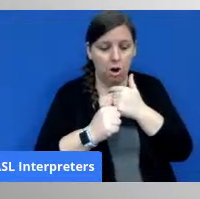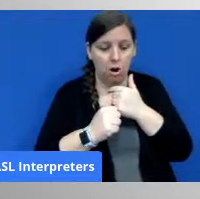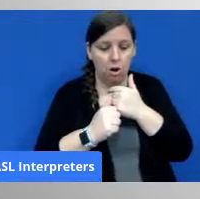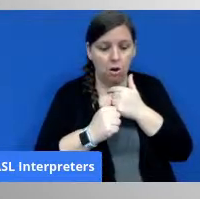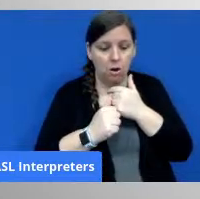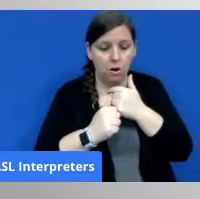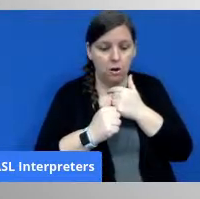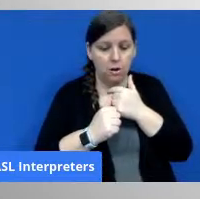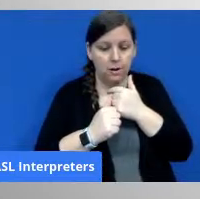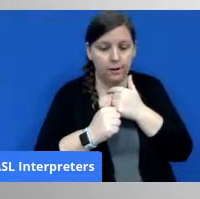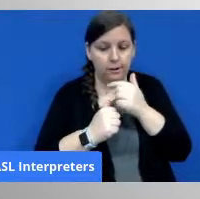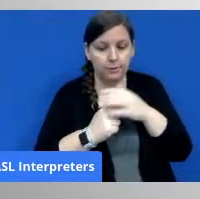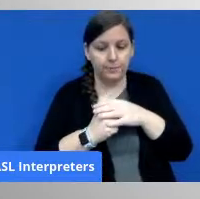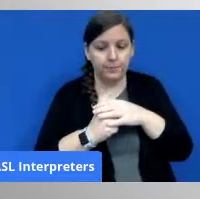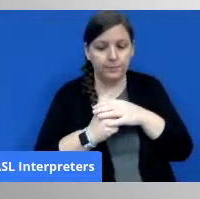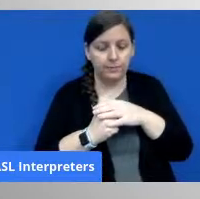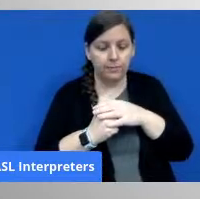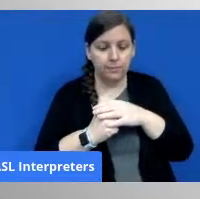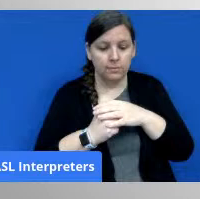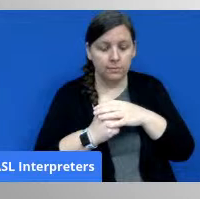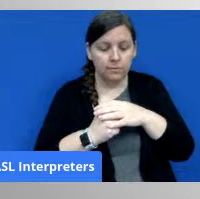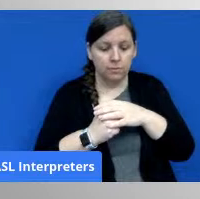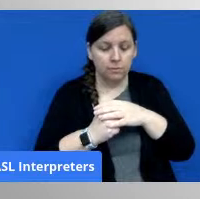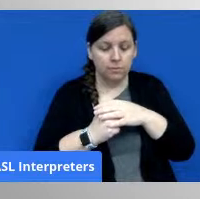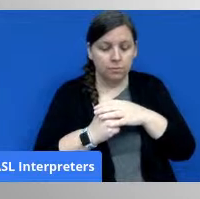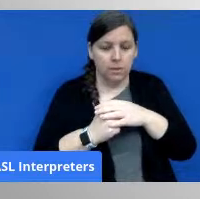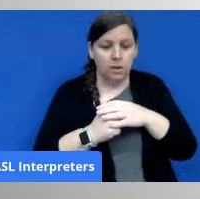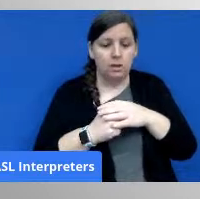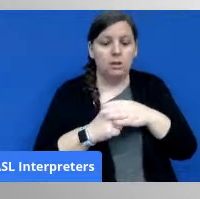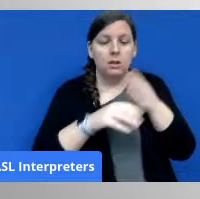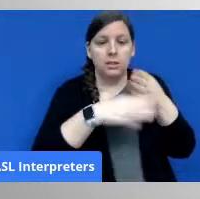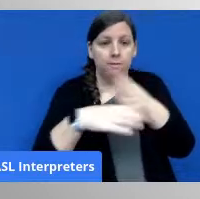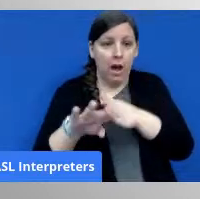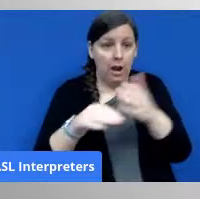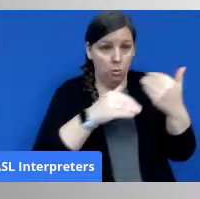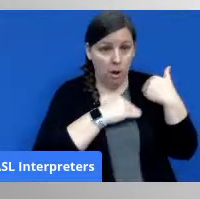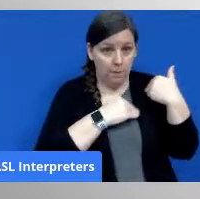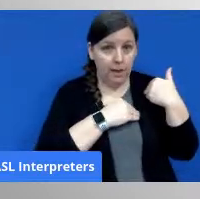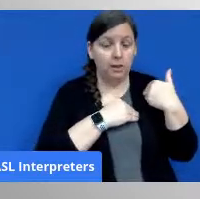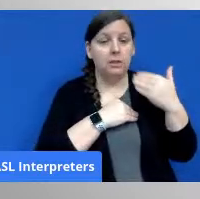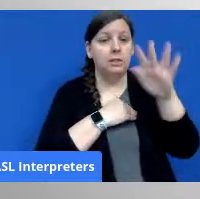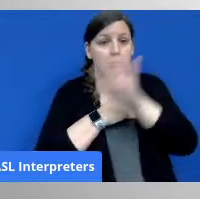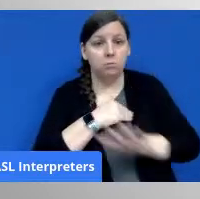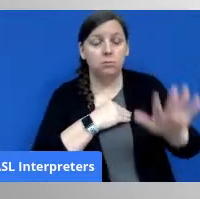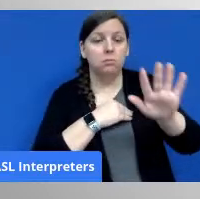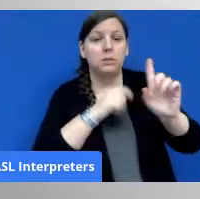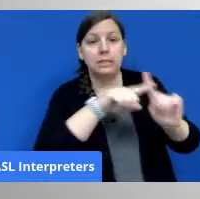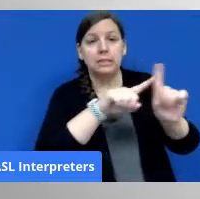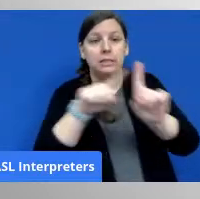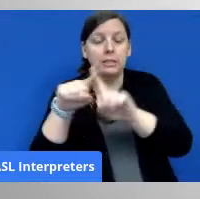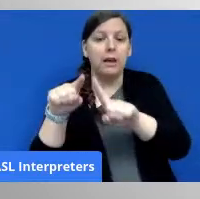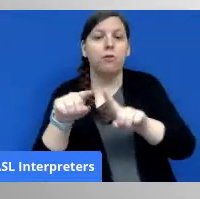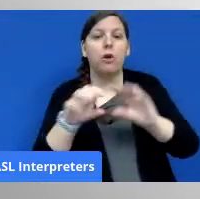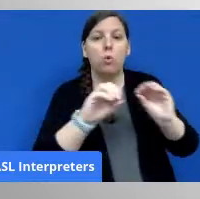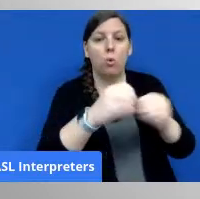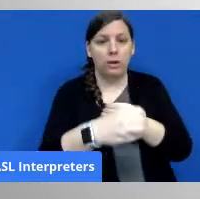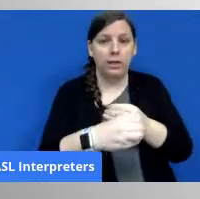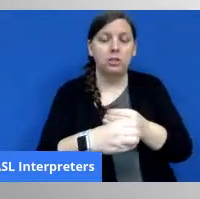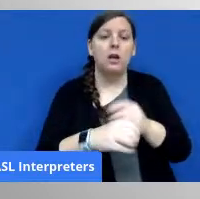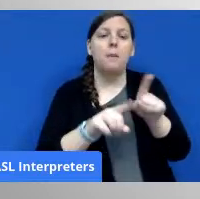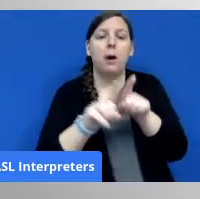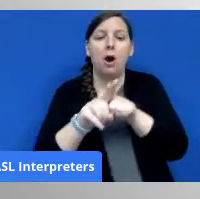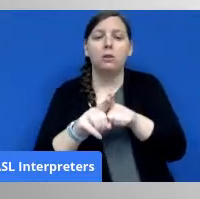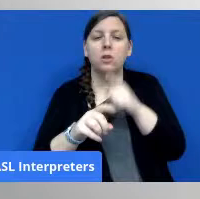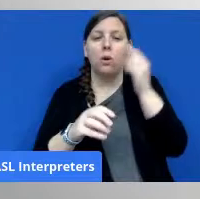opportunities across organizations, but then also thinking along the lines of needs assessment. So do we